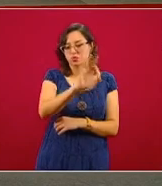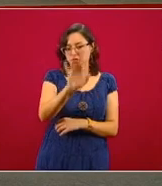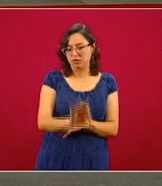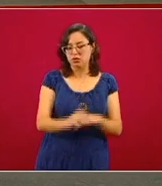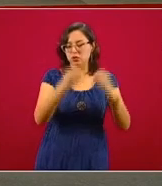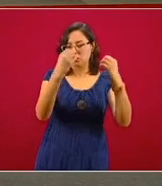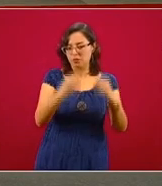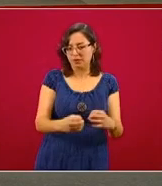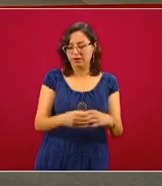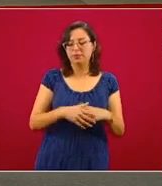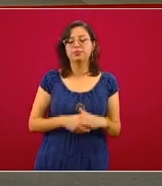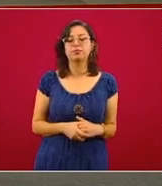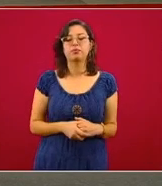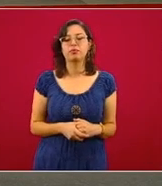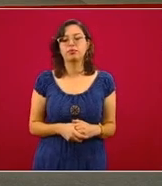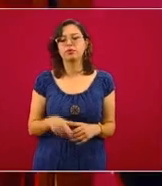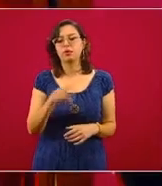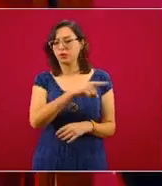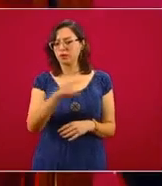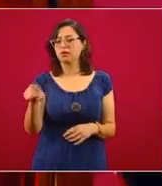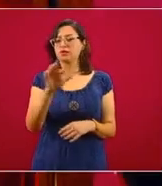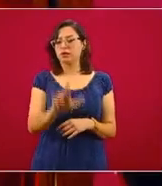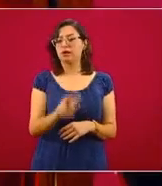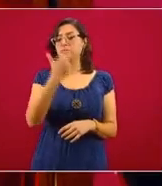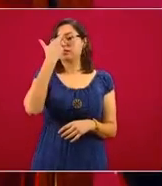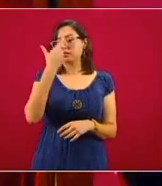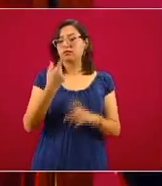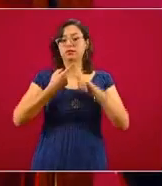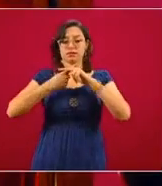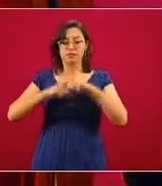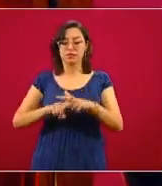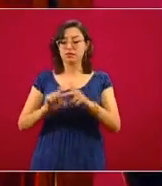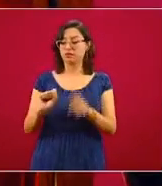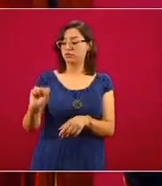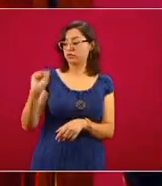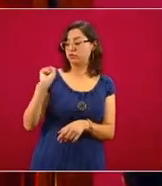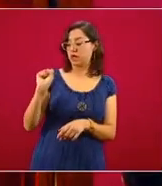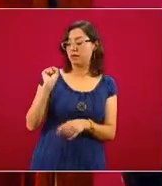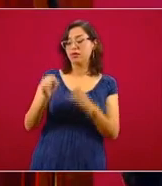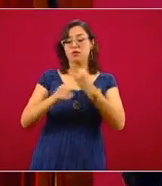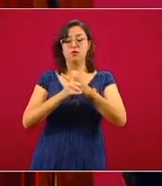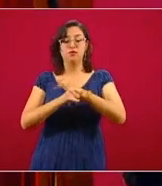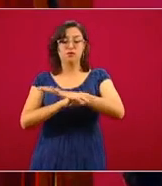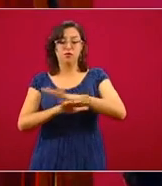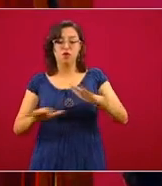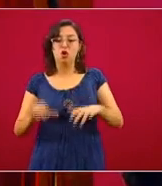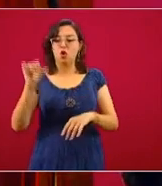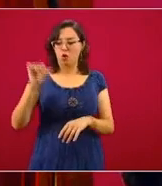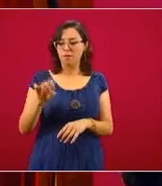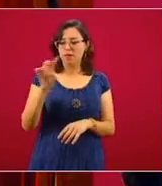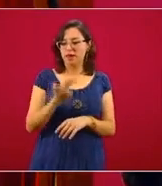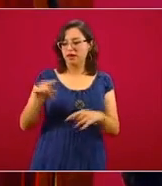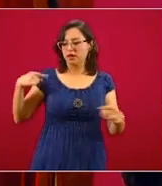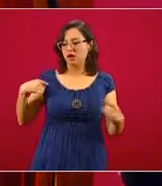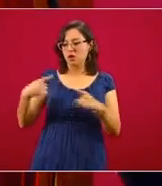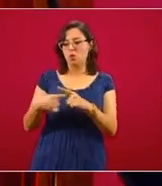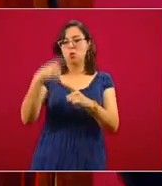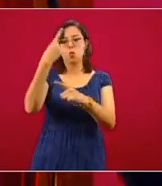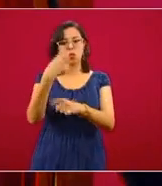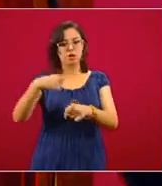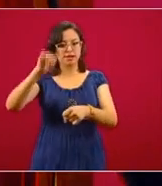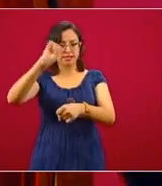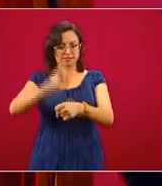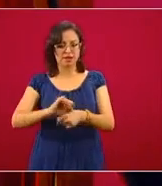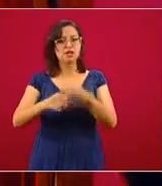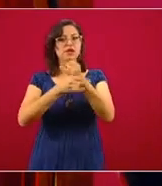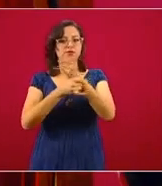So talking about the occupancy, on average we had an occupancy of 28%. If you remember, we